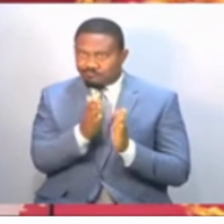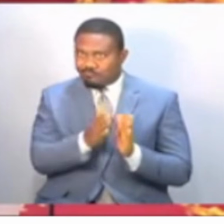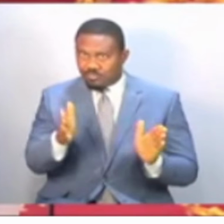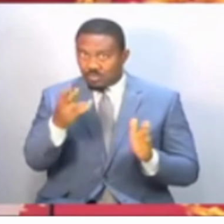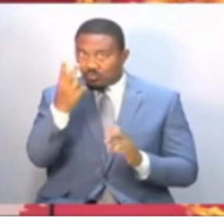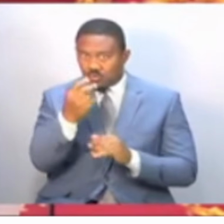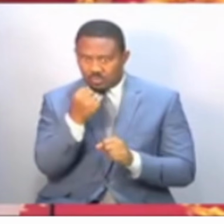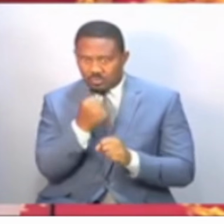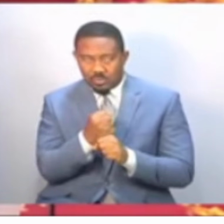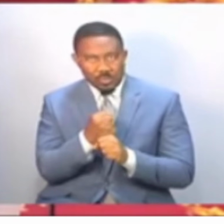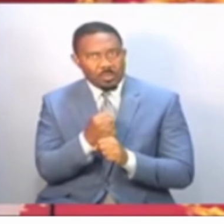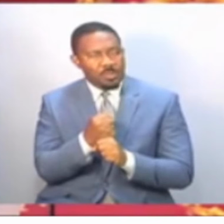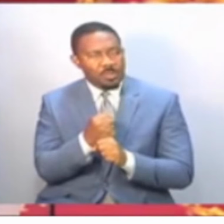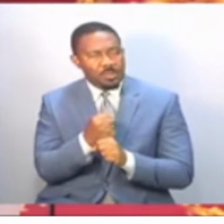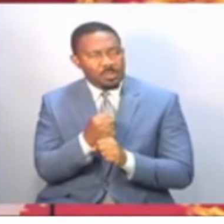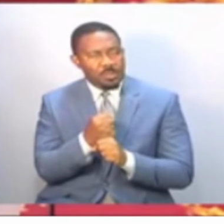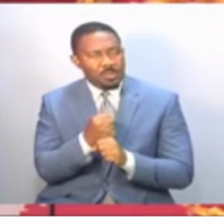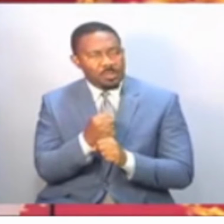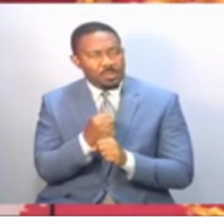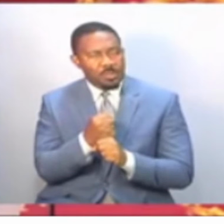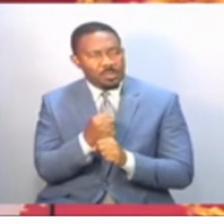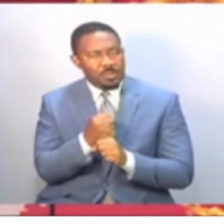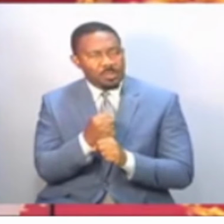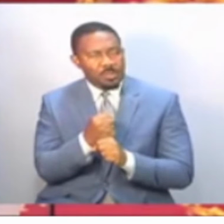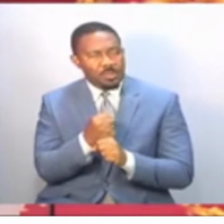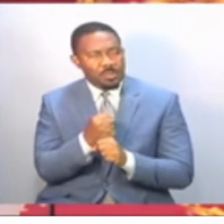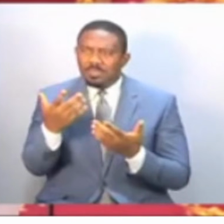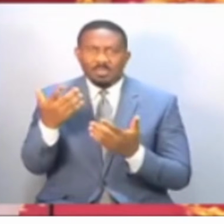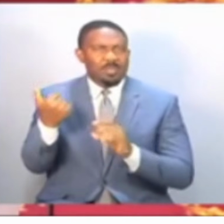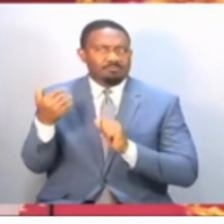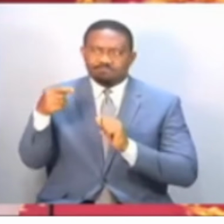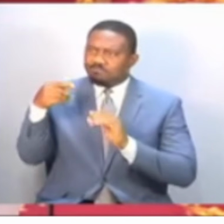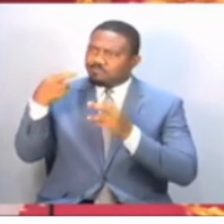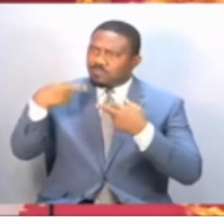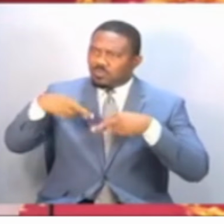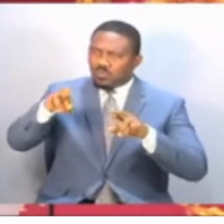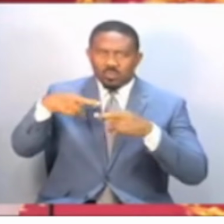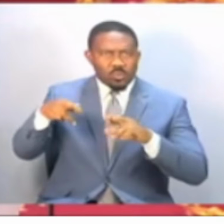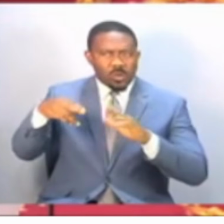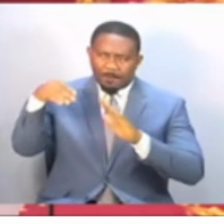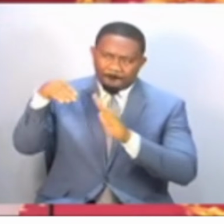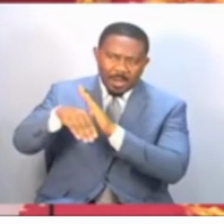program to address unprecedented deplorable state of our road network.